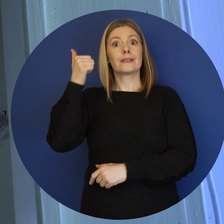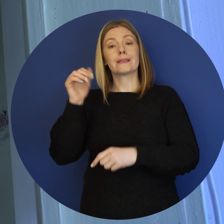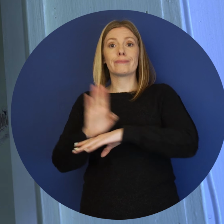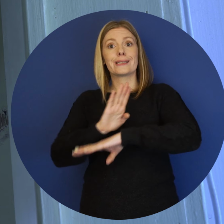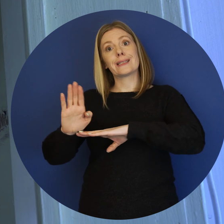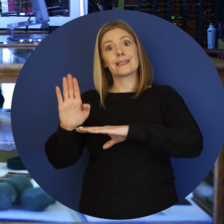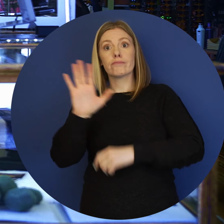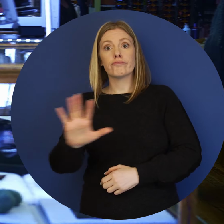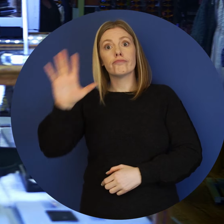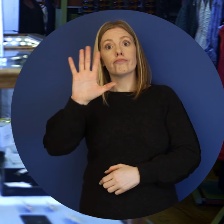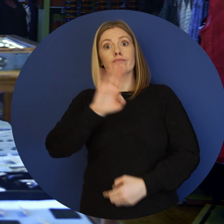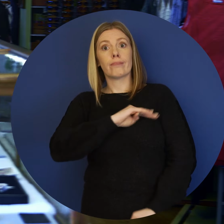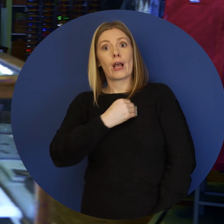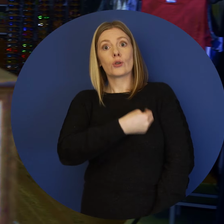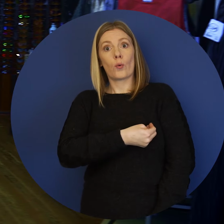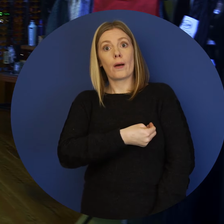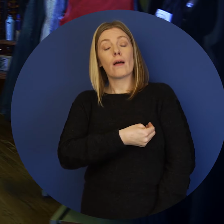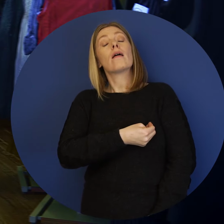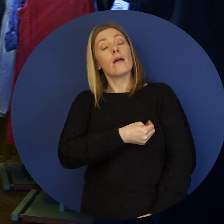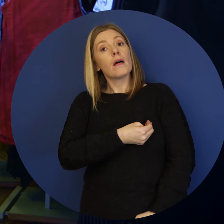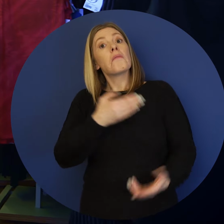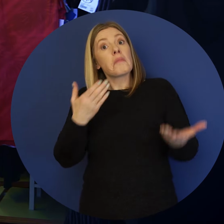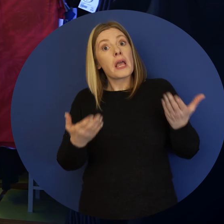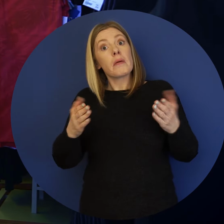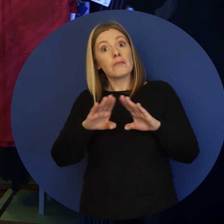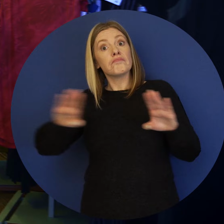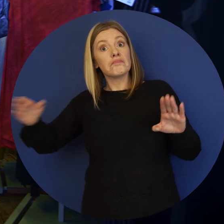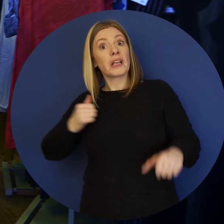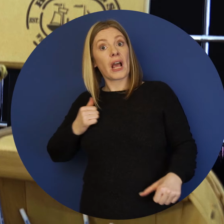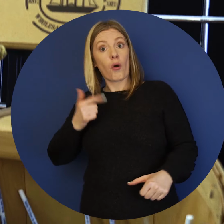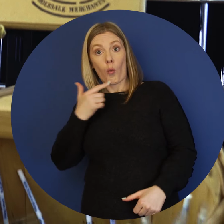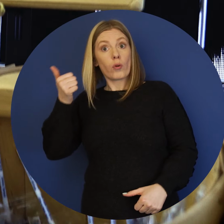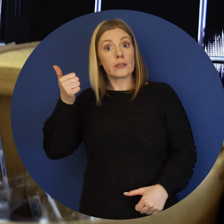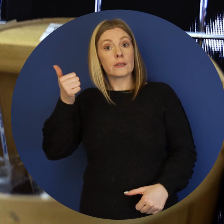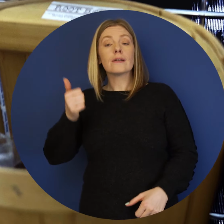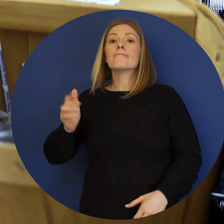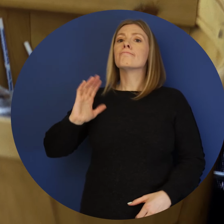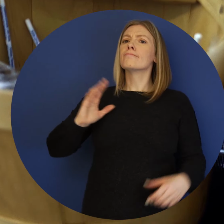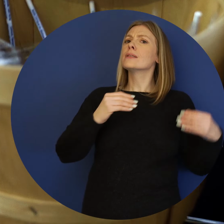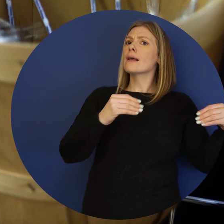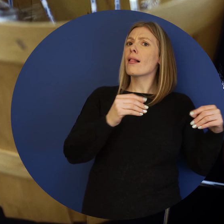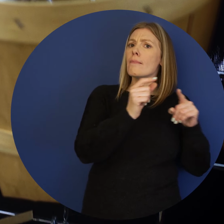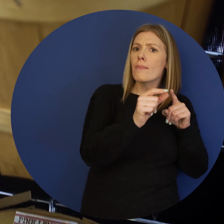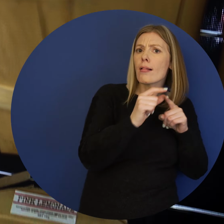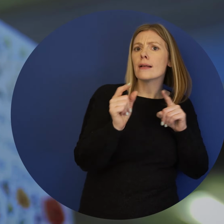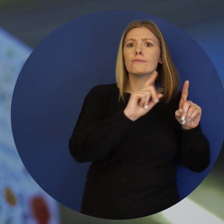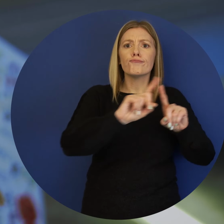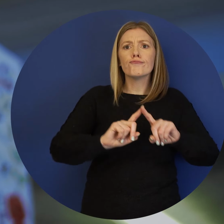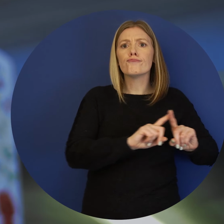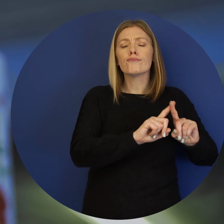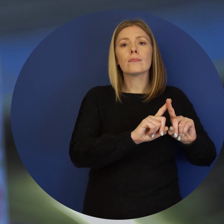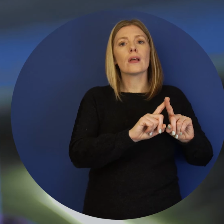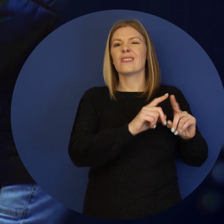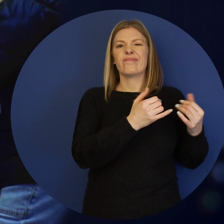The store is and was a general store. We are not selling bullets or hardware anymore. However, we have a big